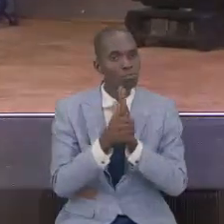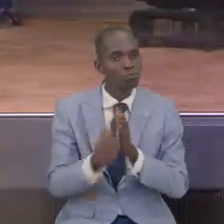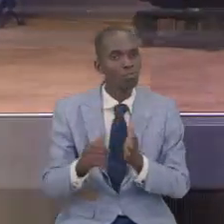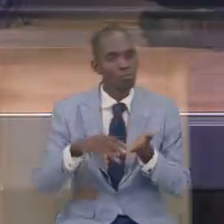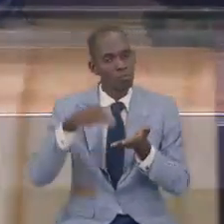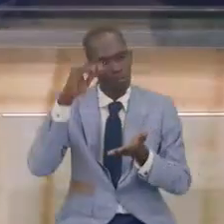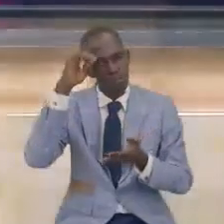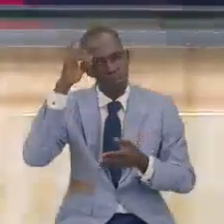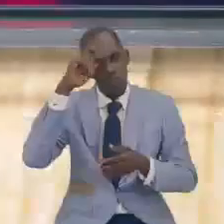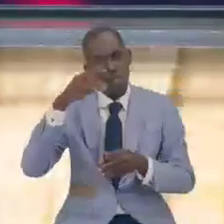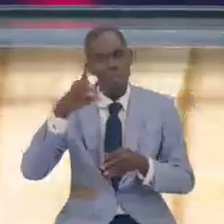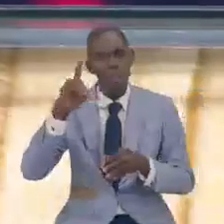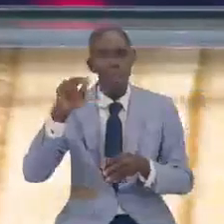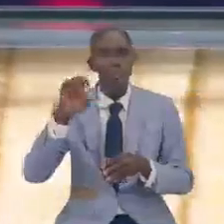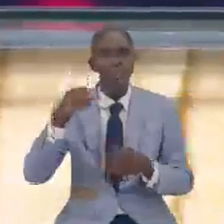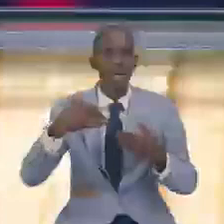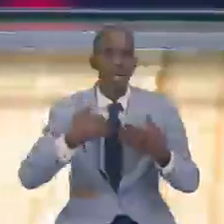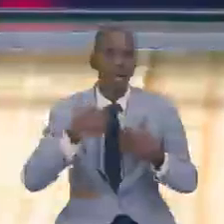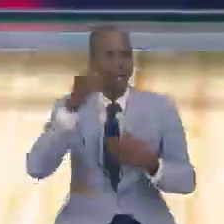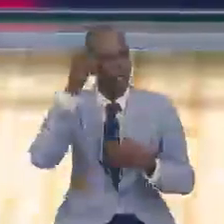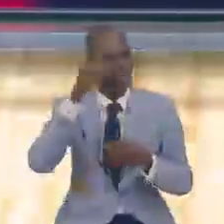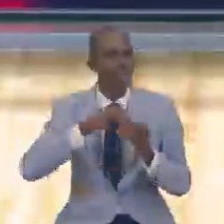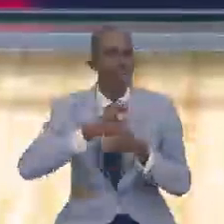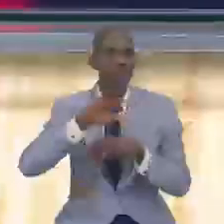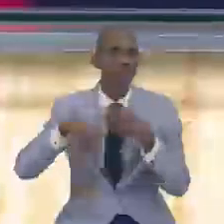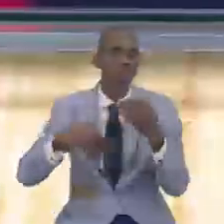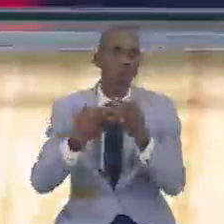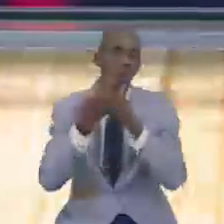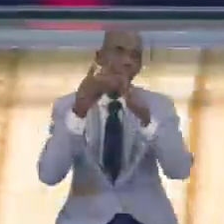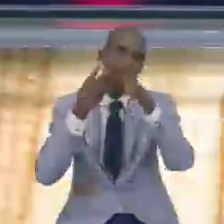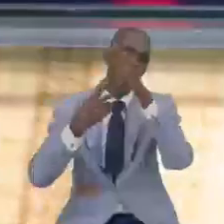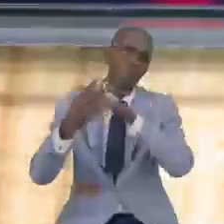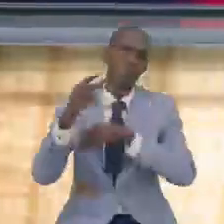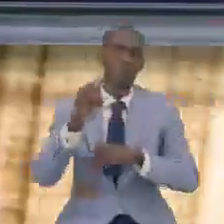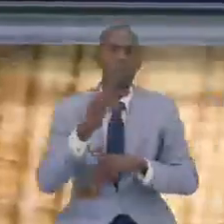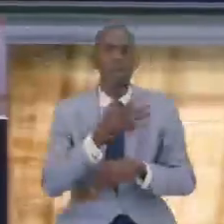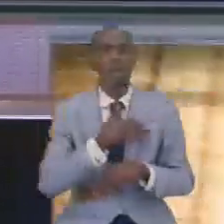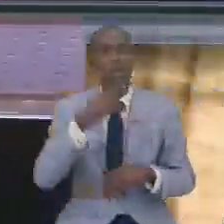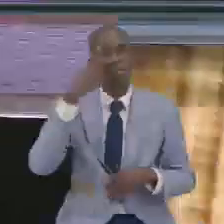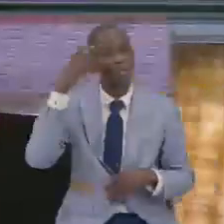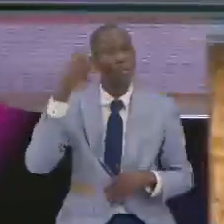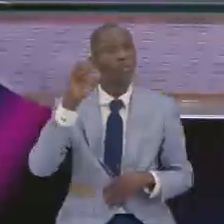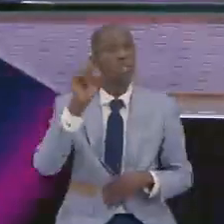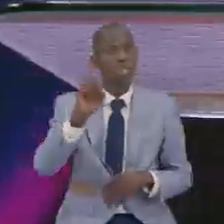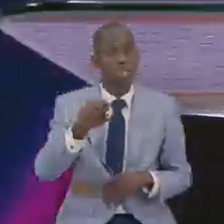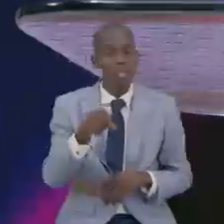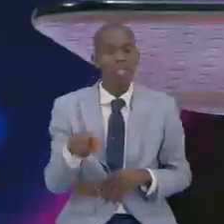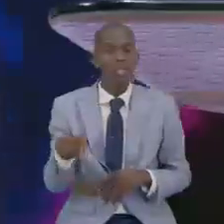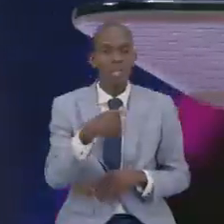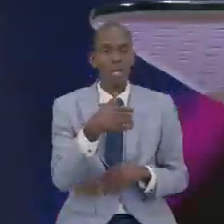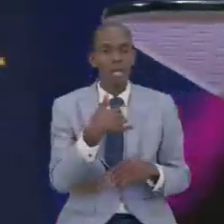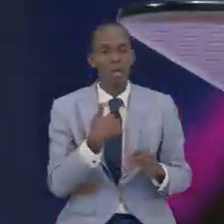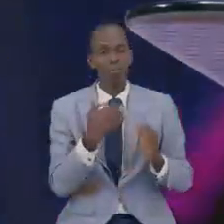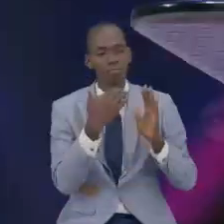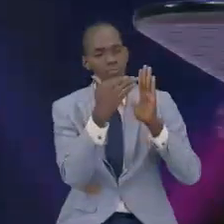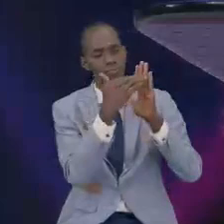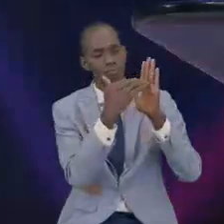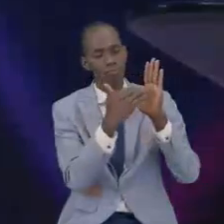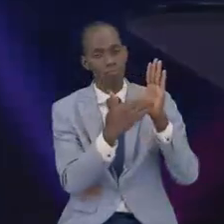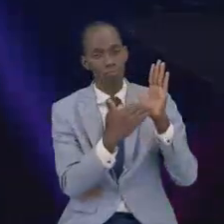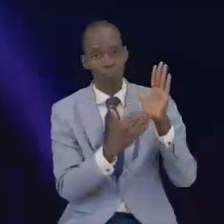all visions and dreams. What's telling us here is that, yes, they had a curriculum at